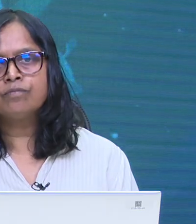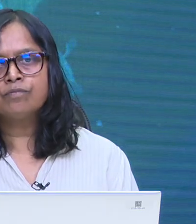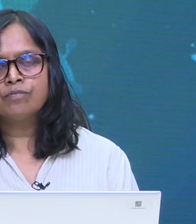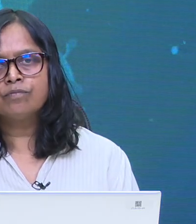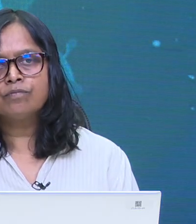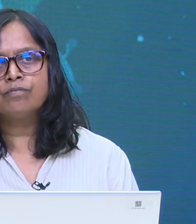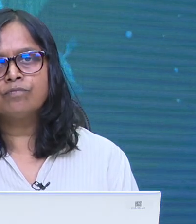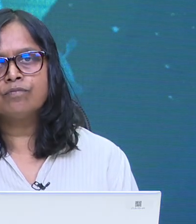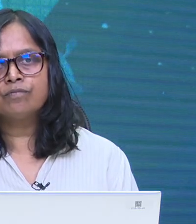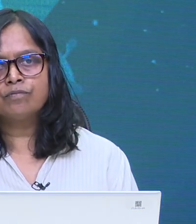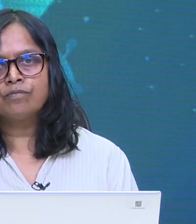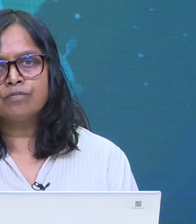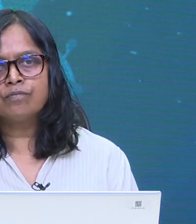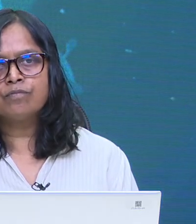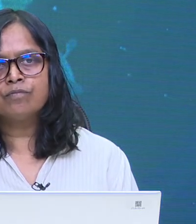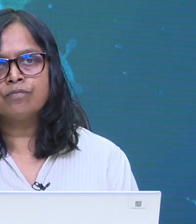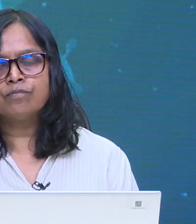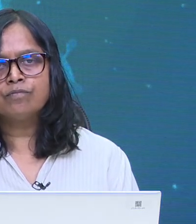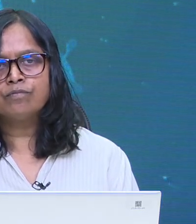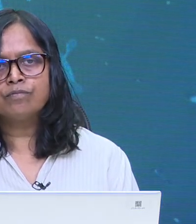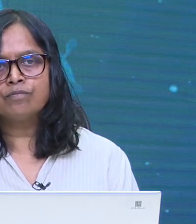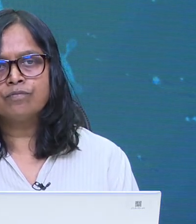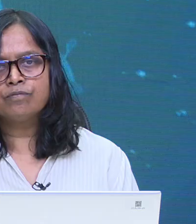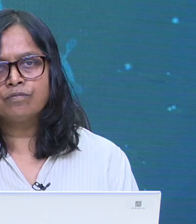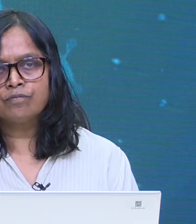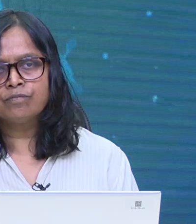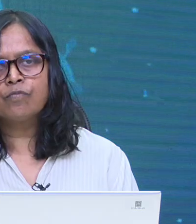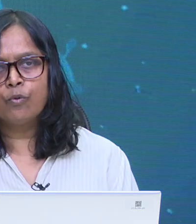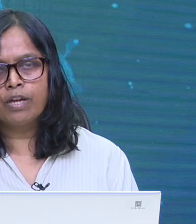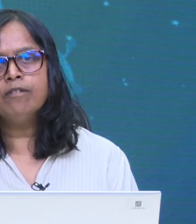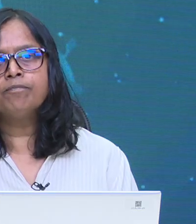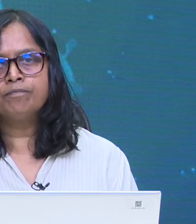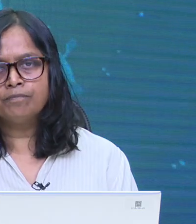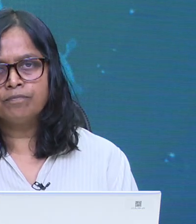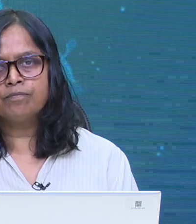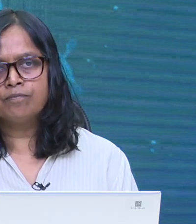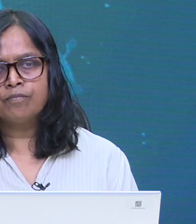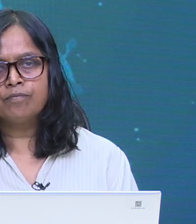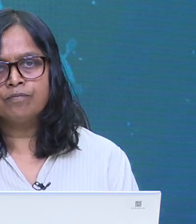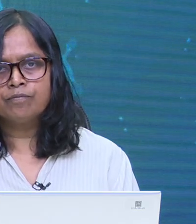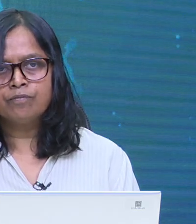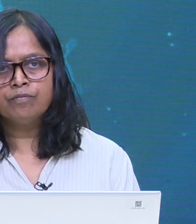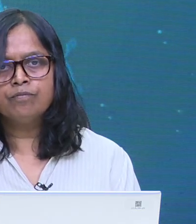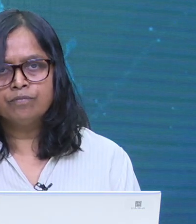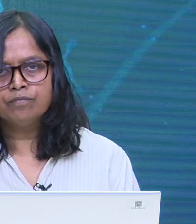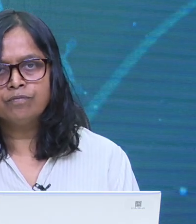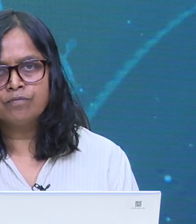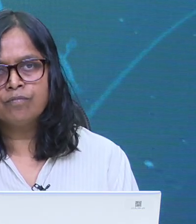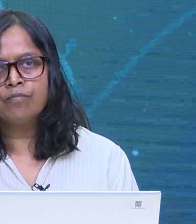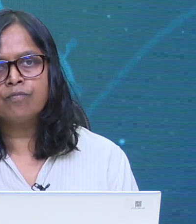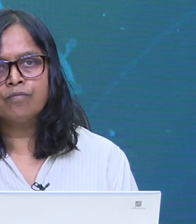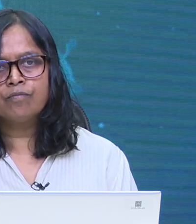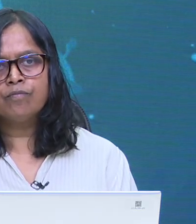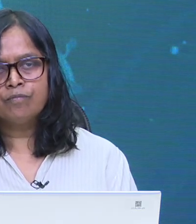we have in profile section as a manage school. Okay. So they have to click on the manage school, and they